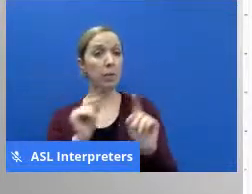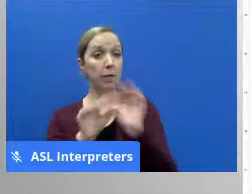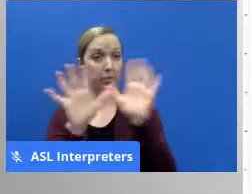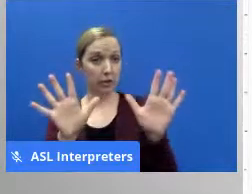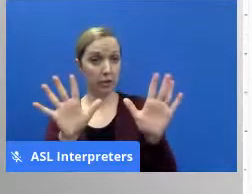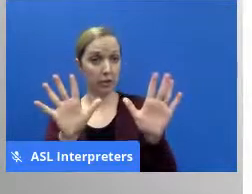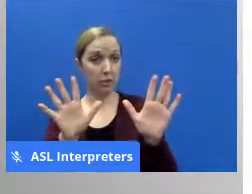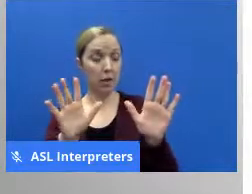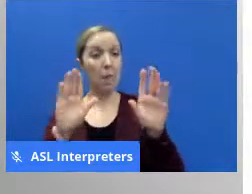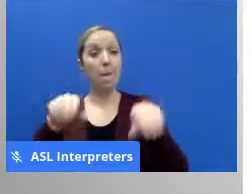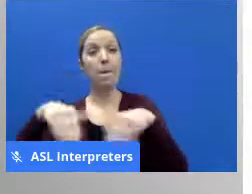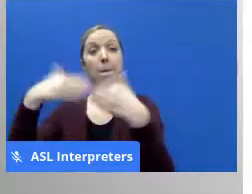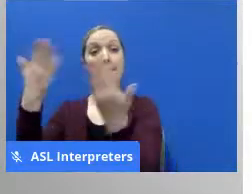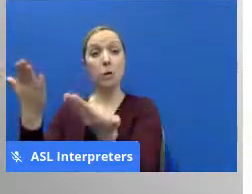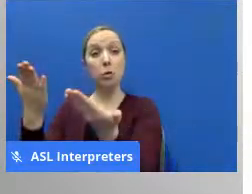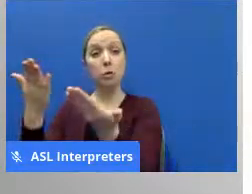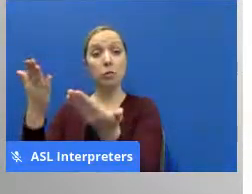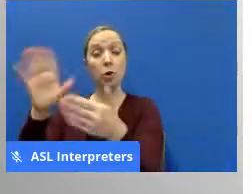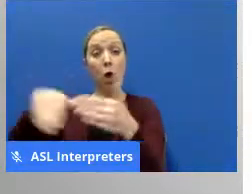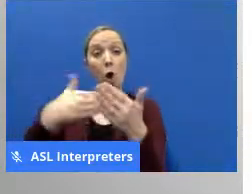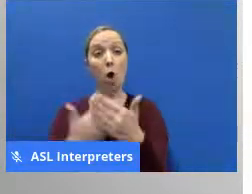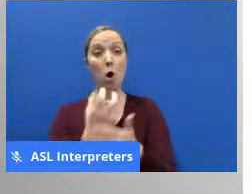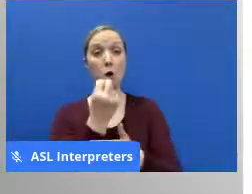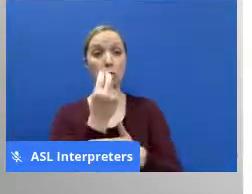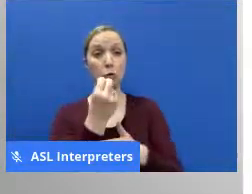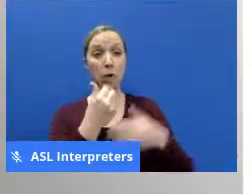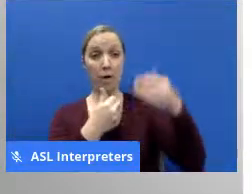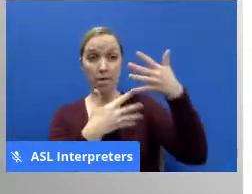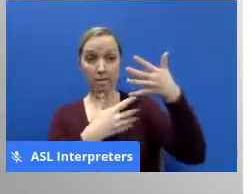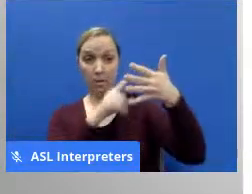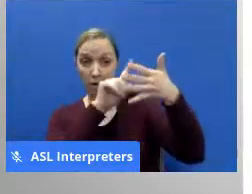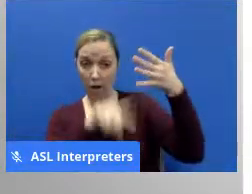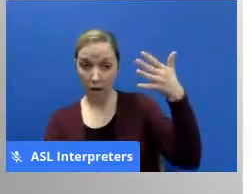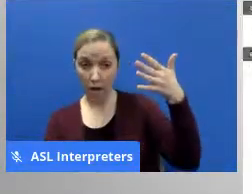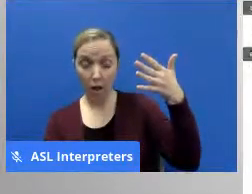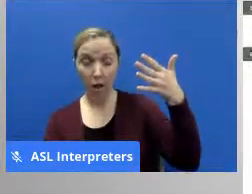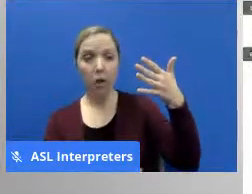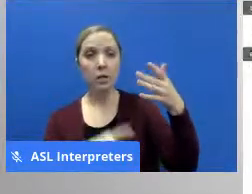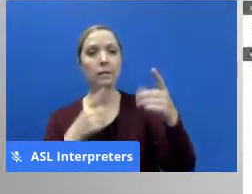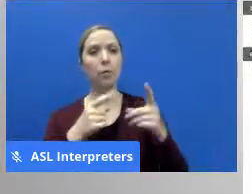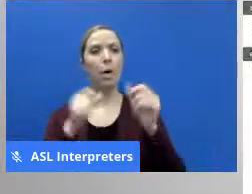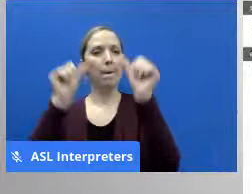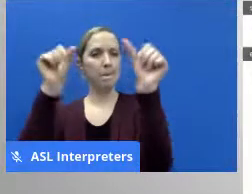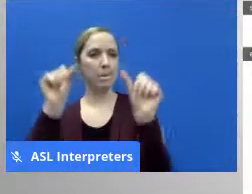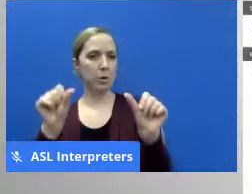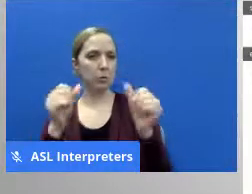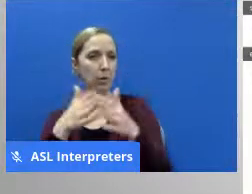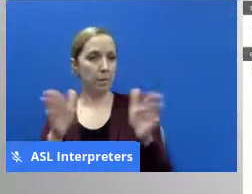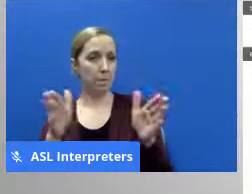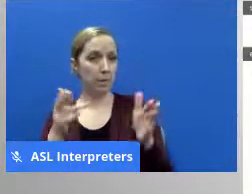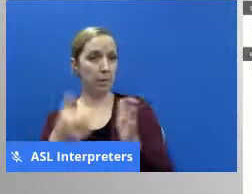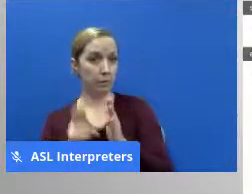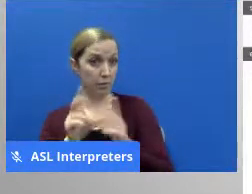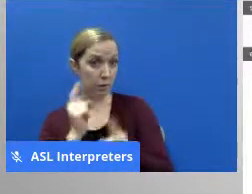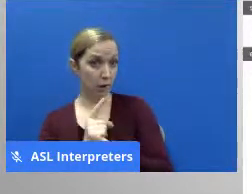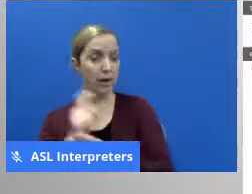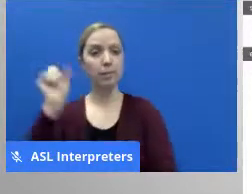this is a motion to take all the policies forward for public review. Is that right? That is correct. Okay, thank you. That's